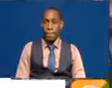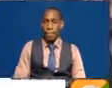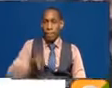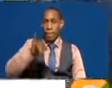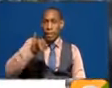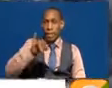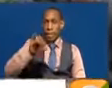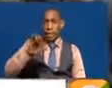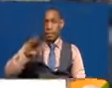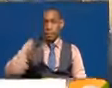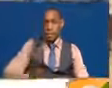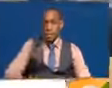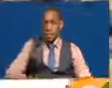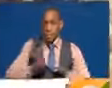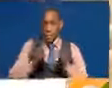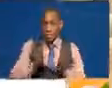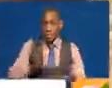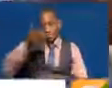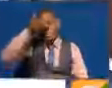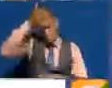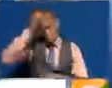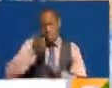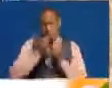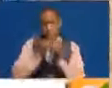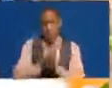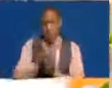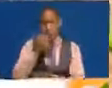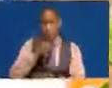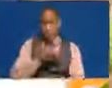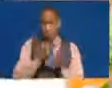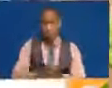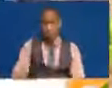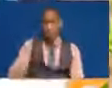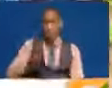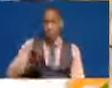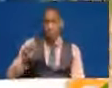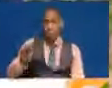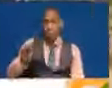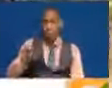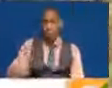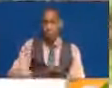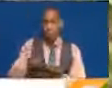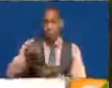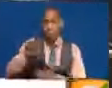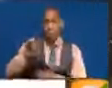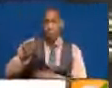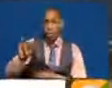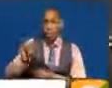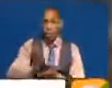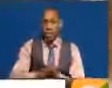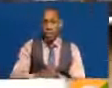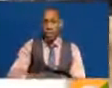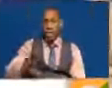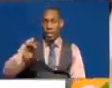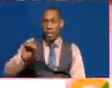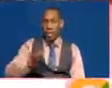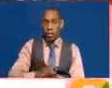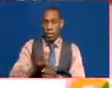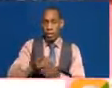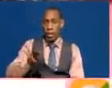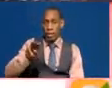IEBC chairperson Wafula Chebukati was accompanied by commissioners Boya Mulu, Abdi Gulie, and CEO Marjan Hussein